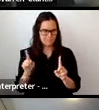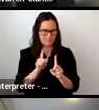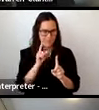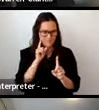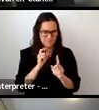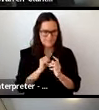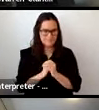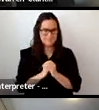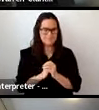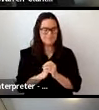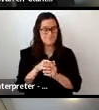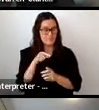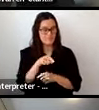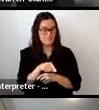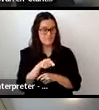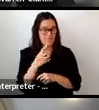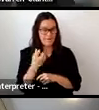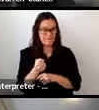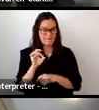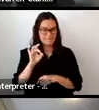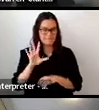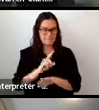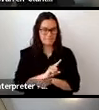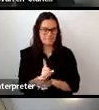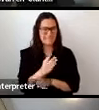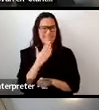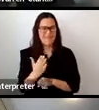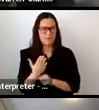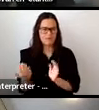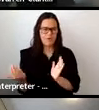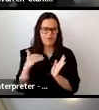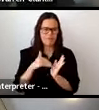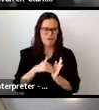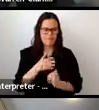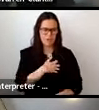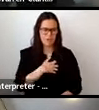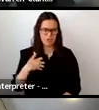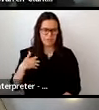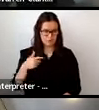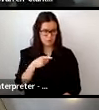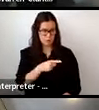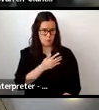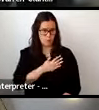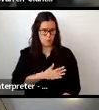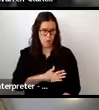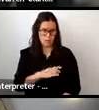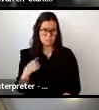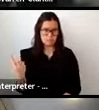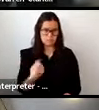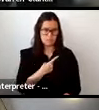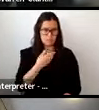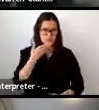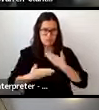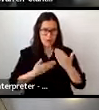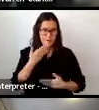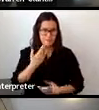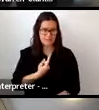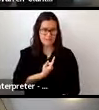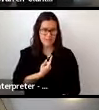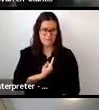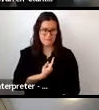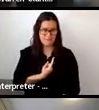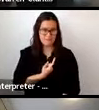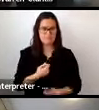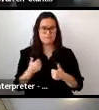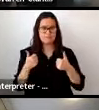10 minutes. Thank you so much for coming by early. Would you like a descriptor of those of us in the room? That'd be nice.